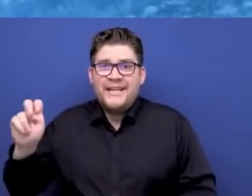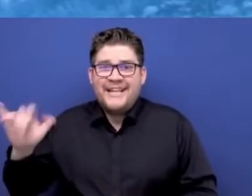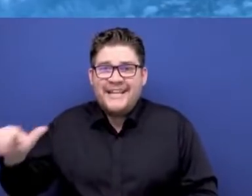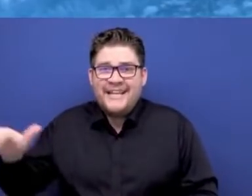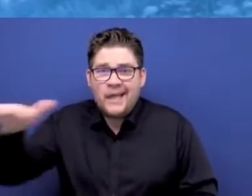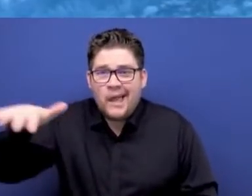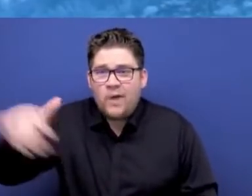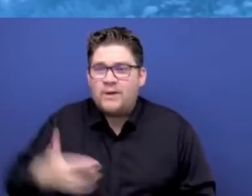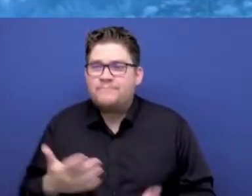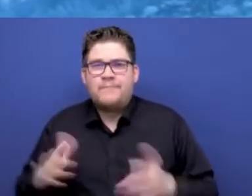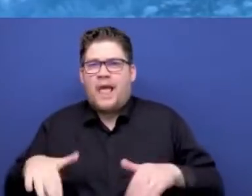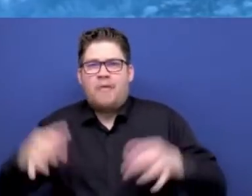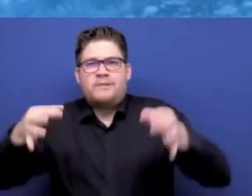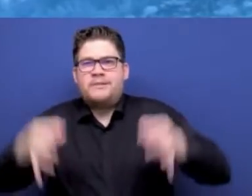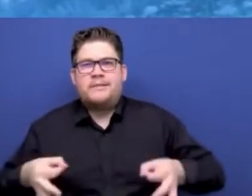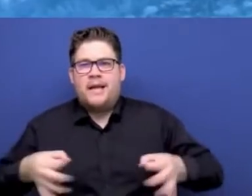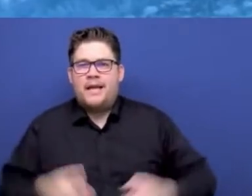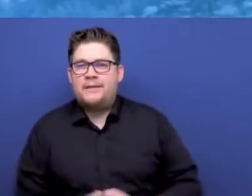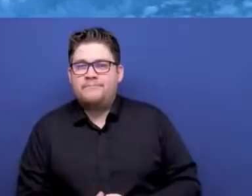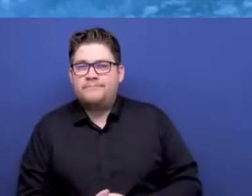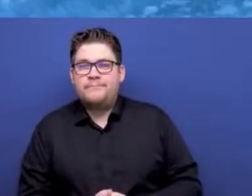to.